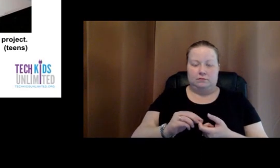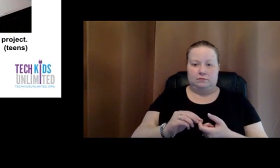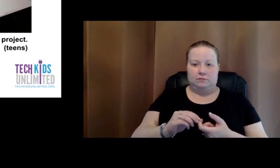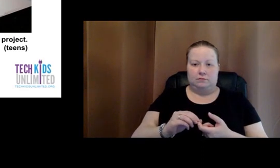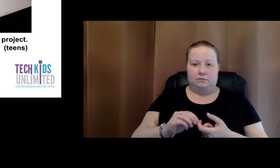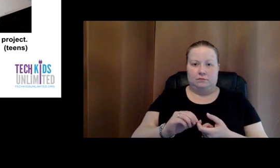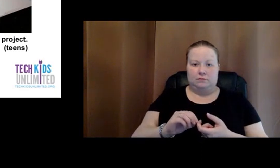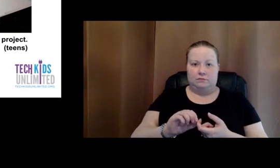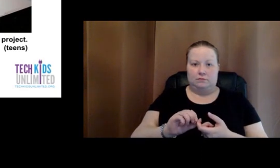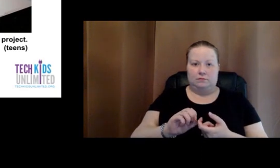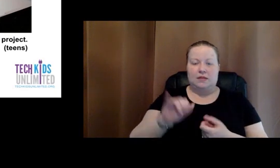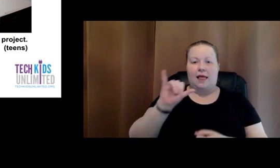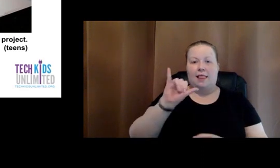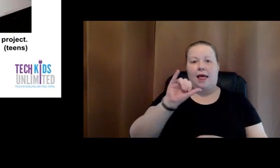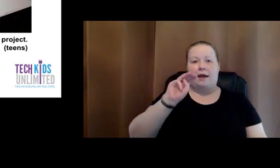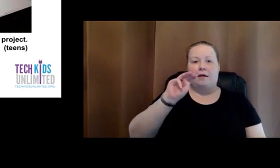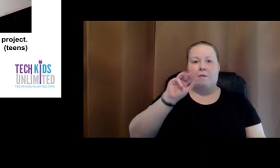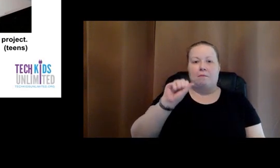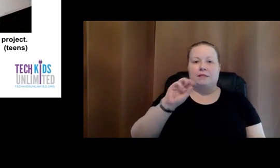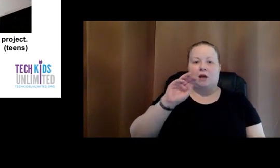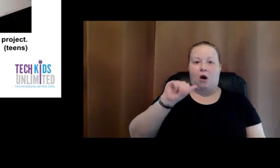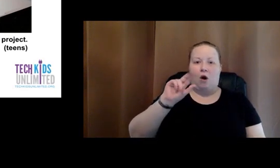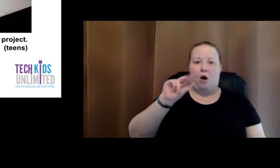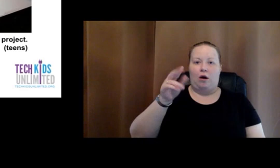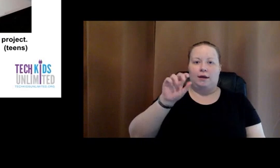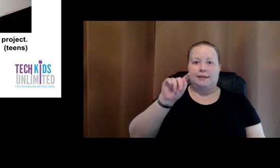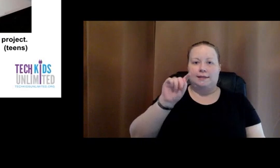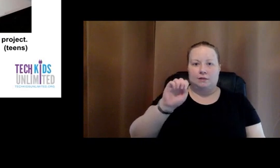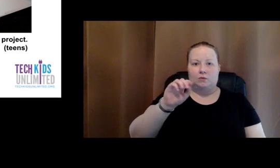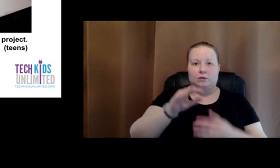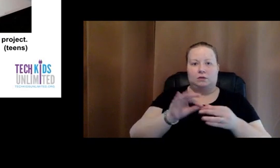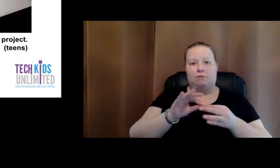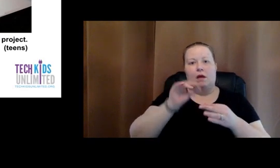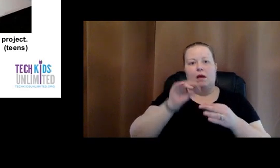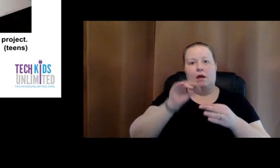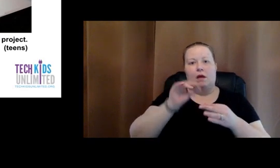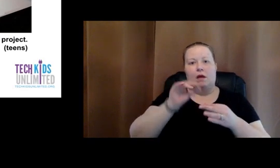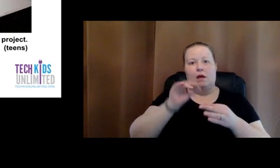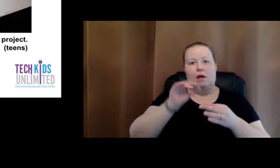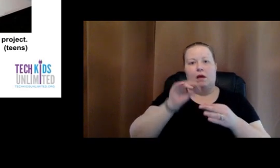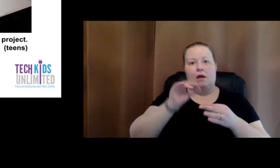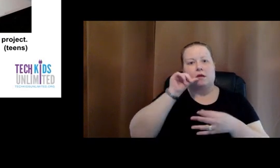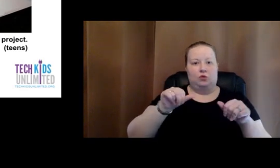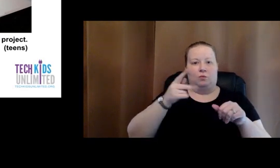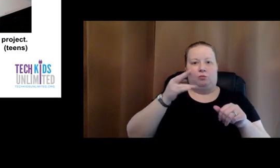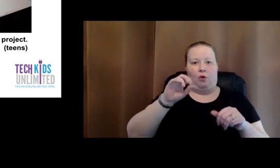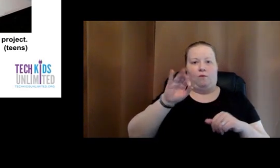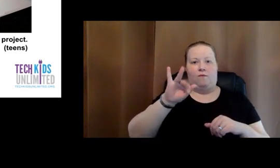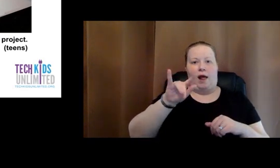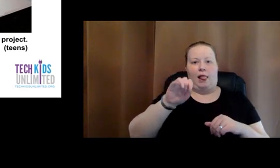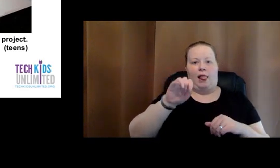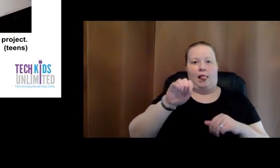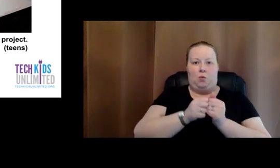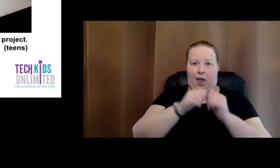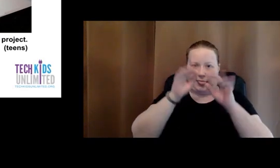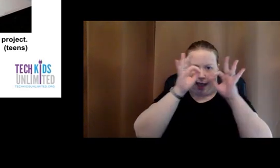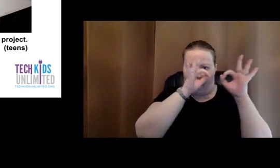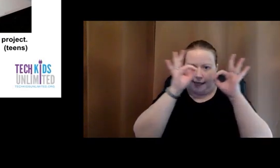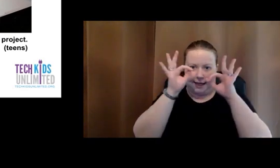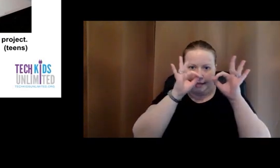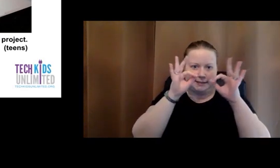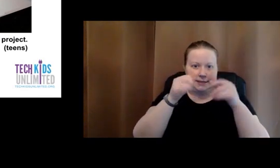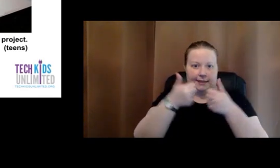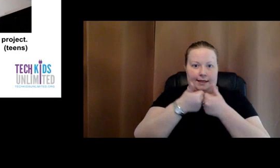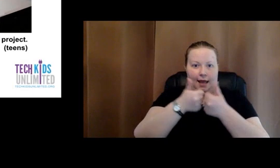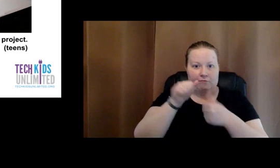Ms. August was saying yesterday with the attentional profiles with eye-gazing game software, we're also really